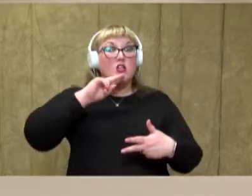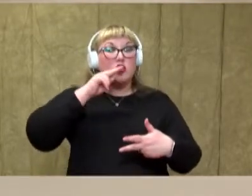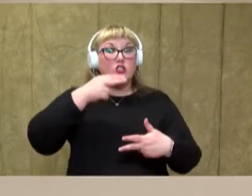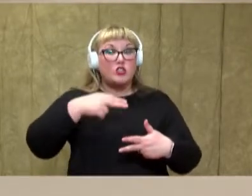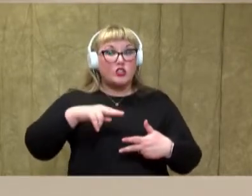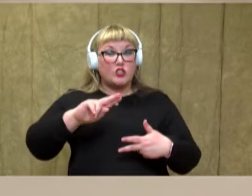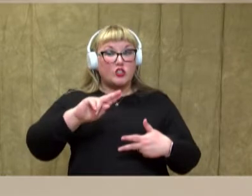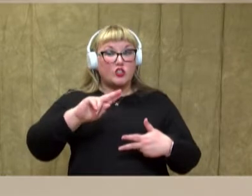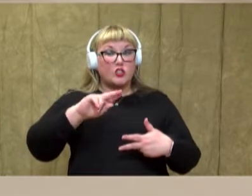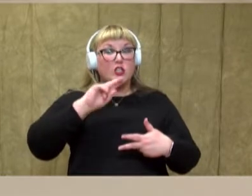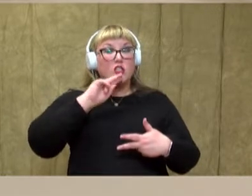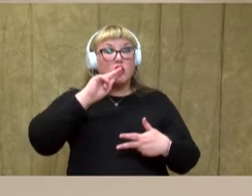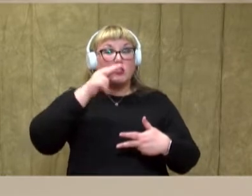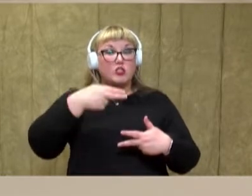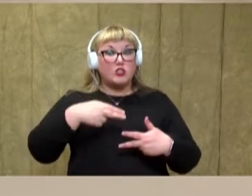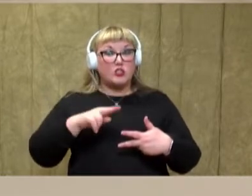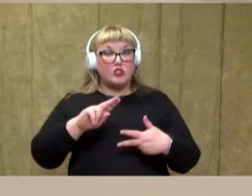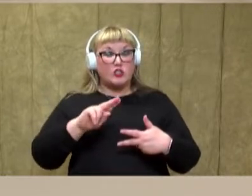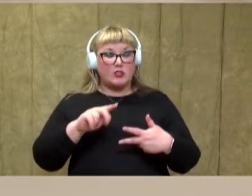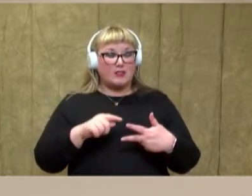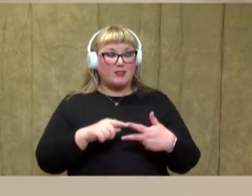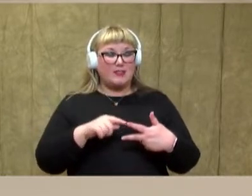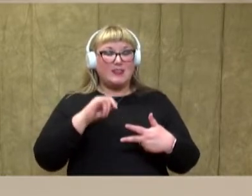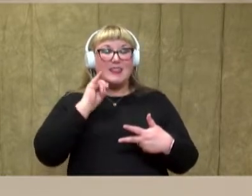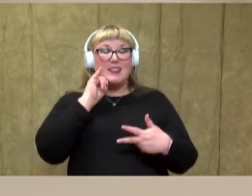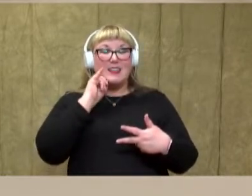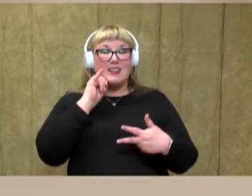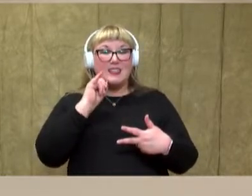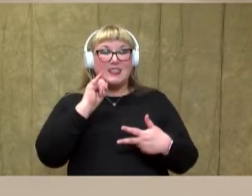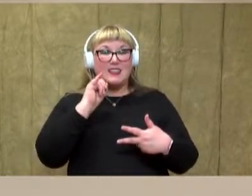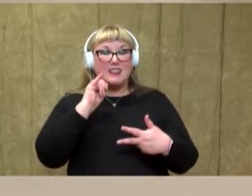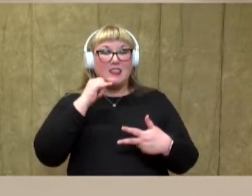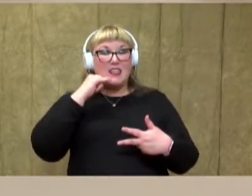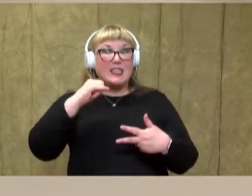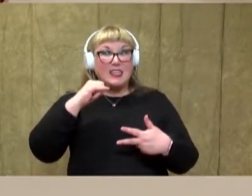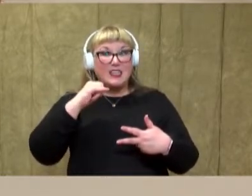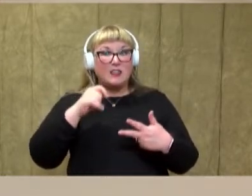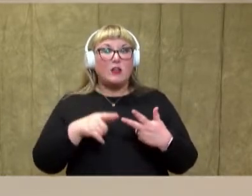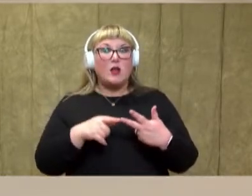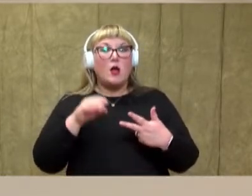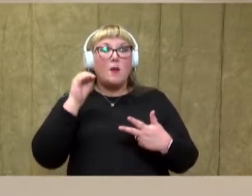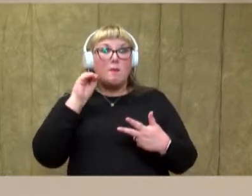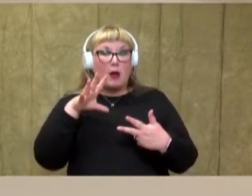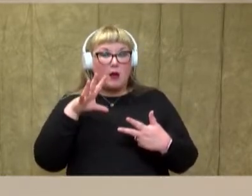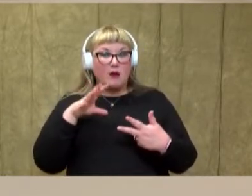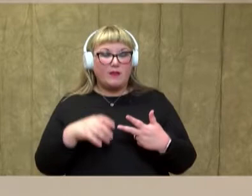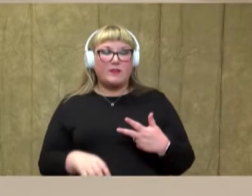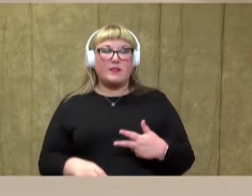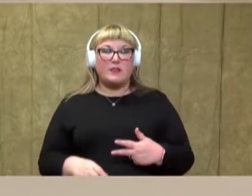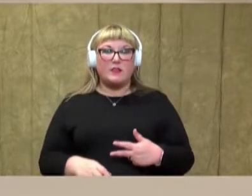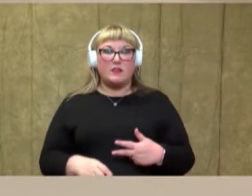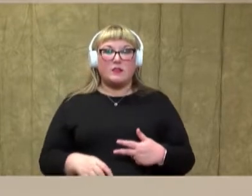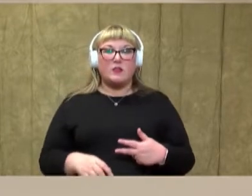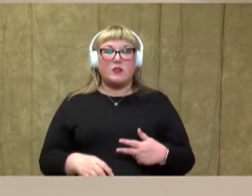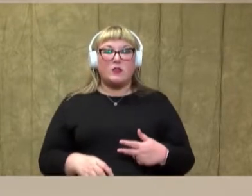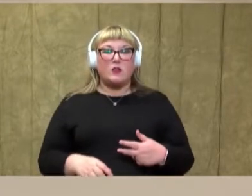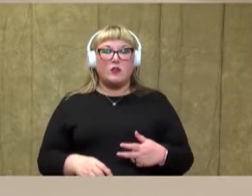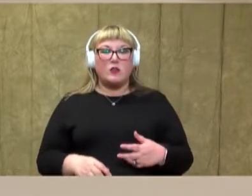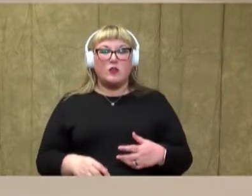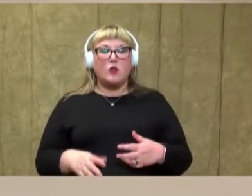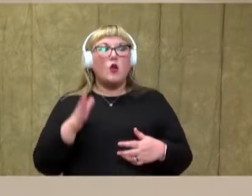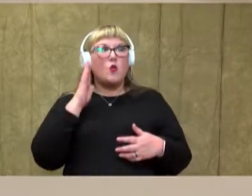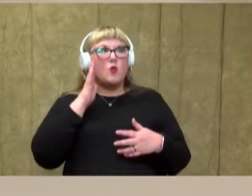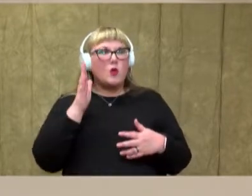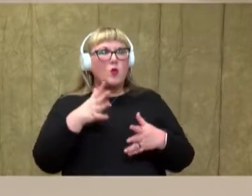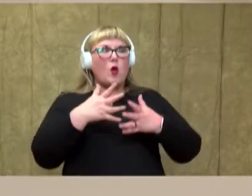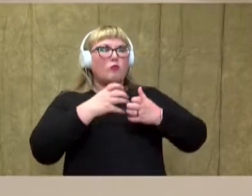Beautiful, ship. We're going to actually take that word, and remember, we're going to stretch it because we want each individual sound to